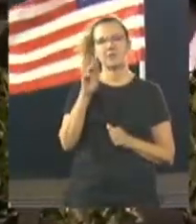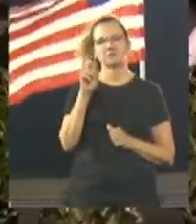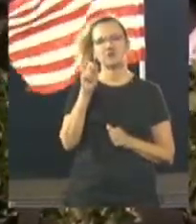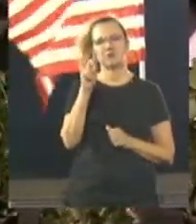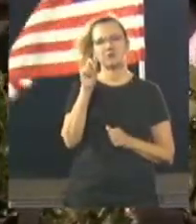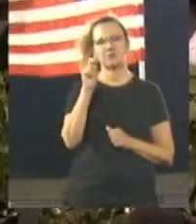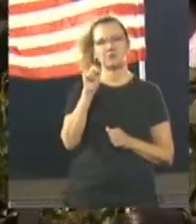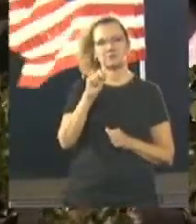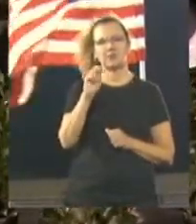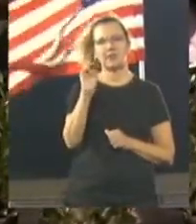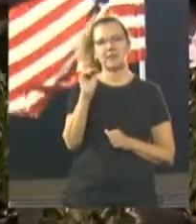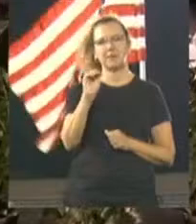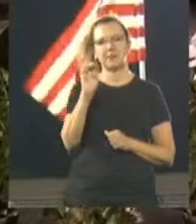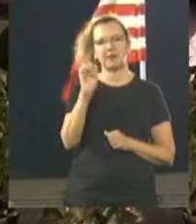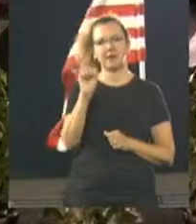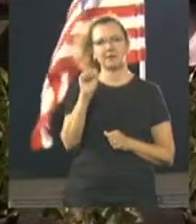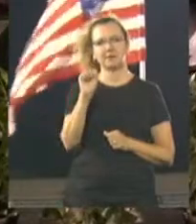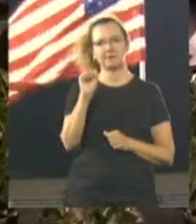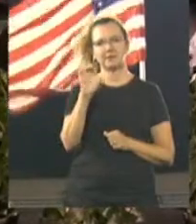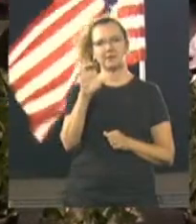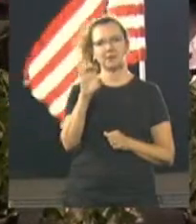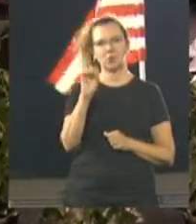Brendan N. Esquivel.